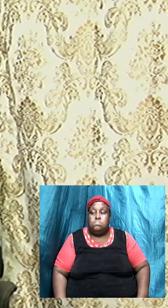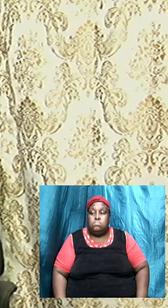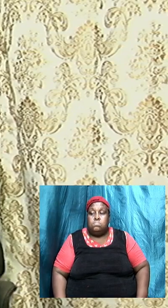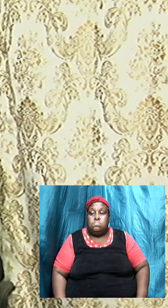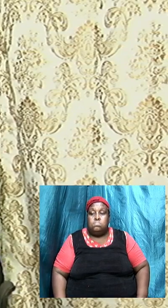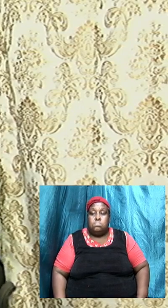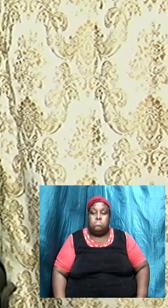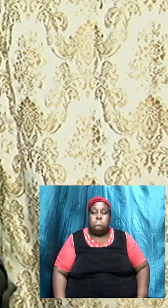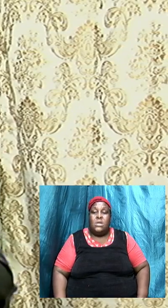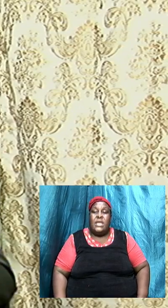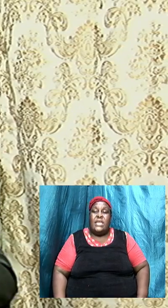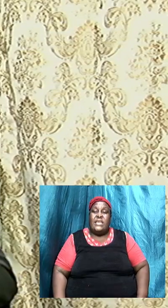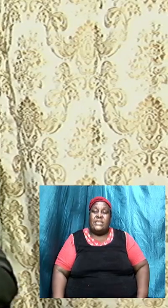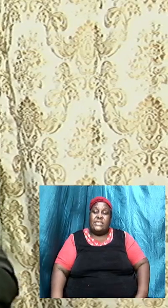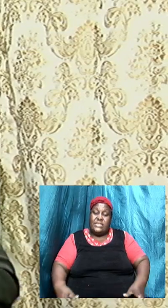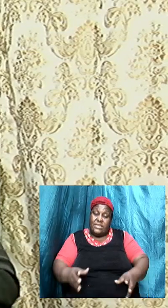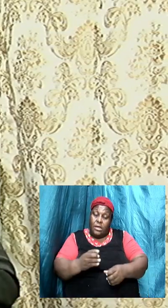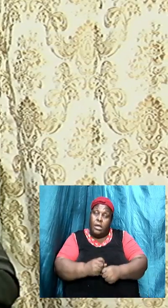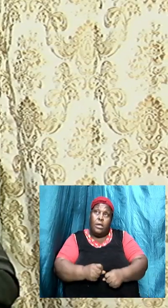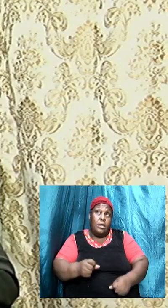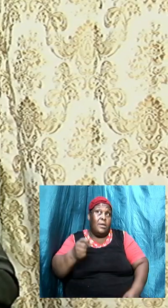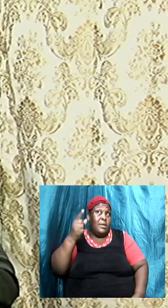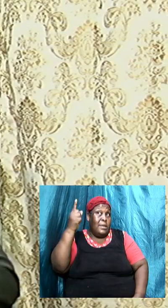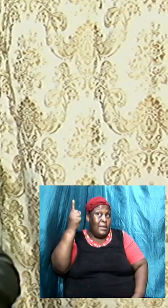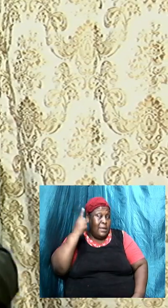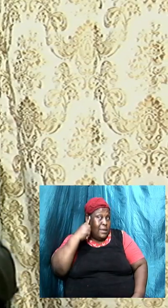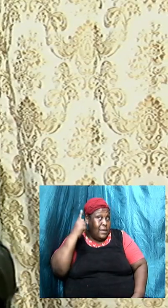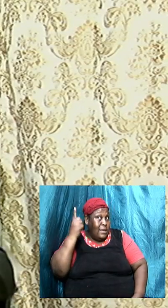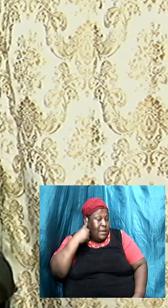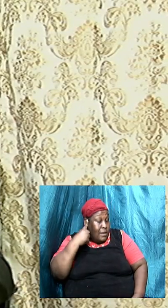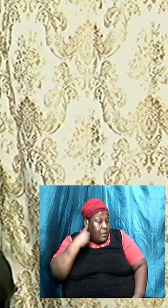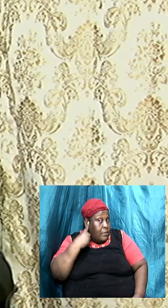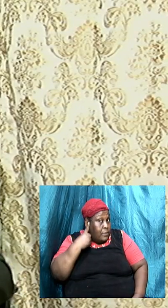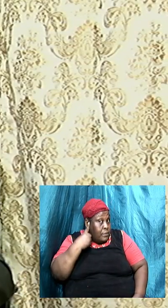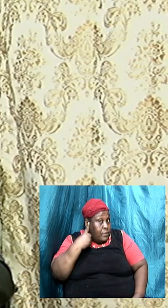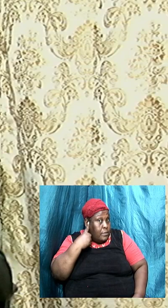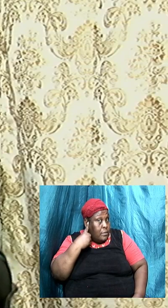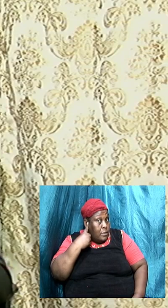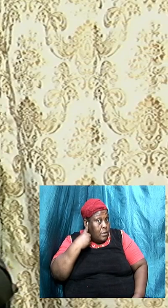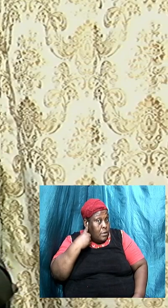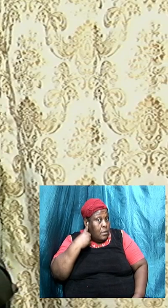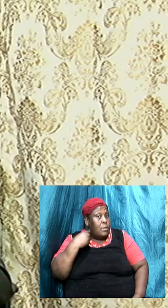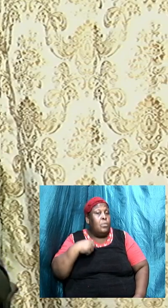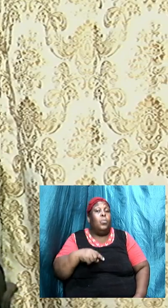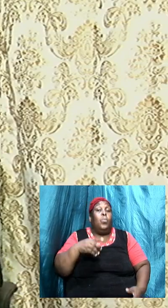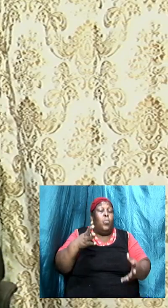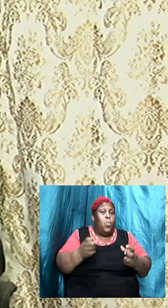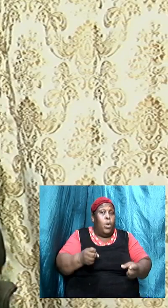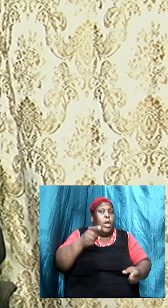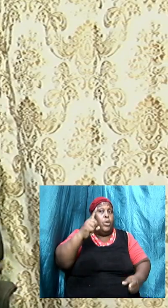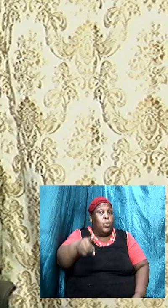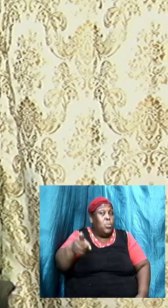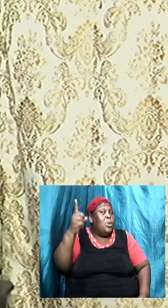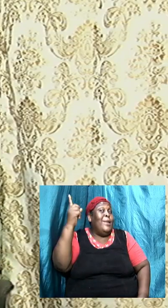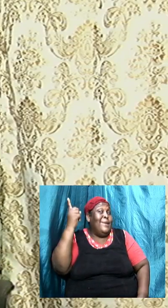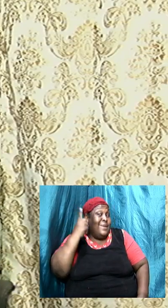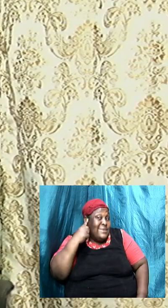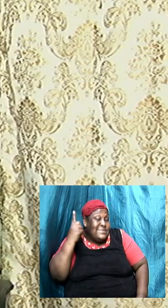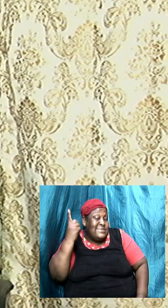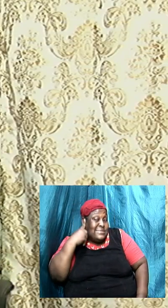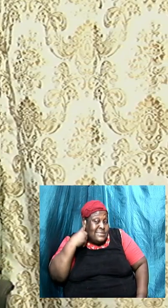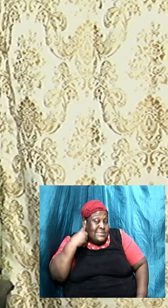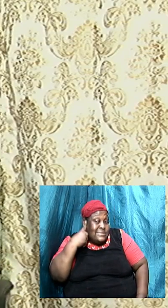It says, take heed. 1 Timothy 4, verses 16. It says,